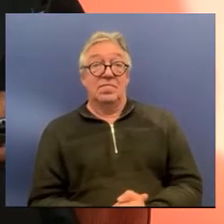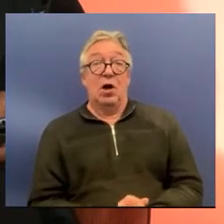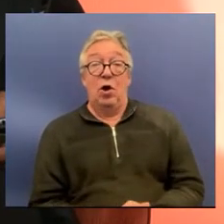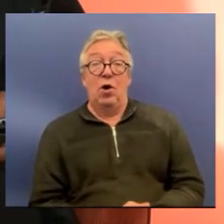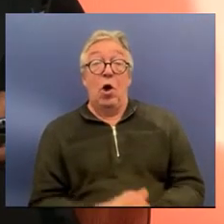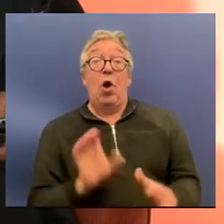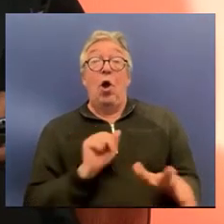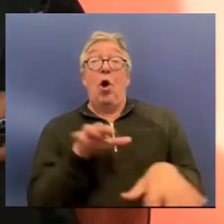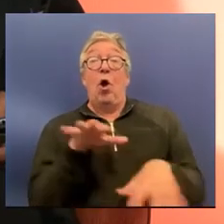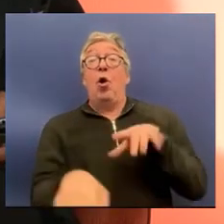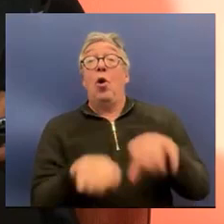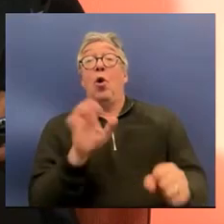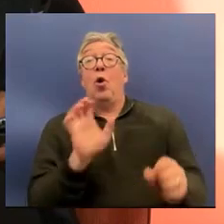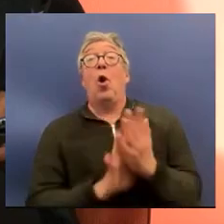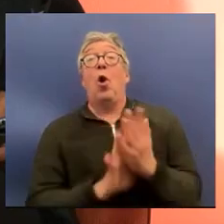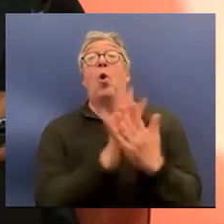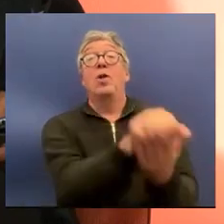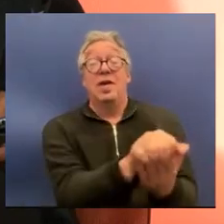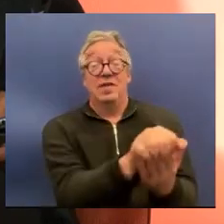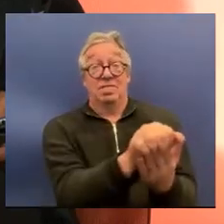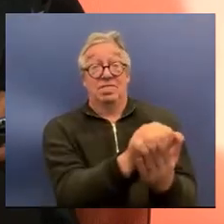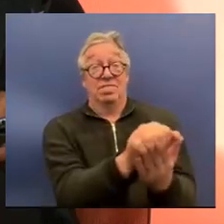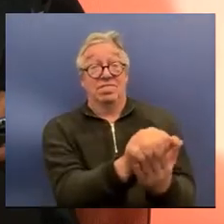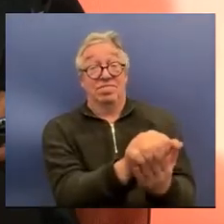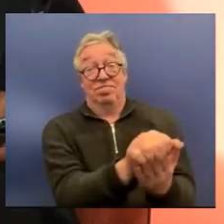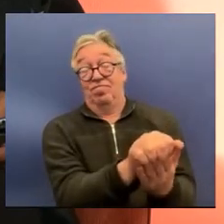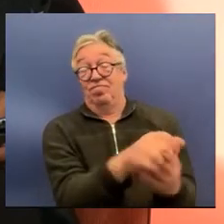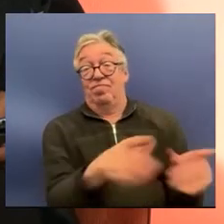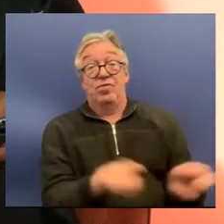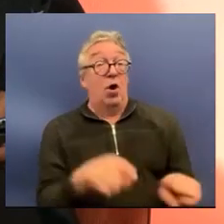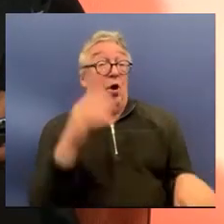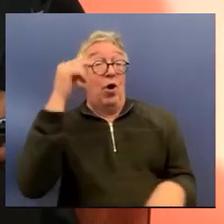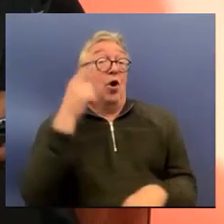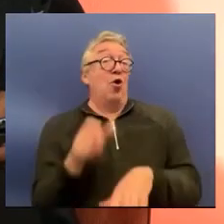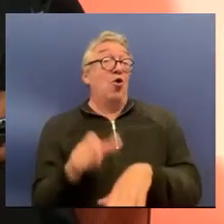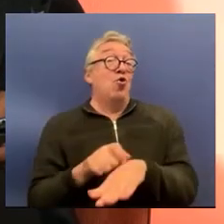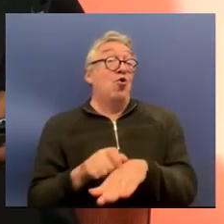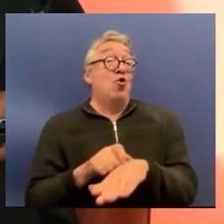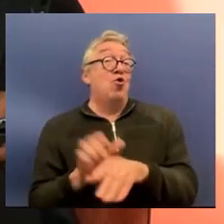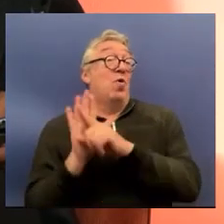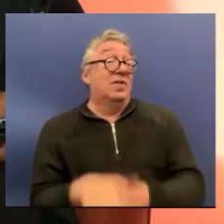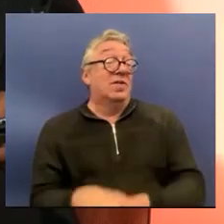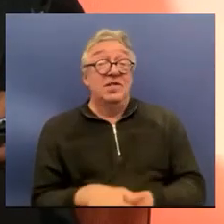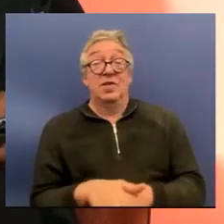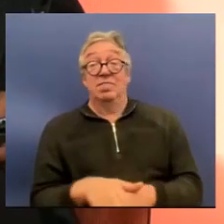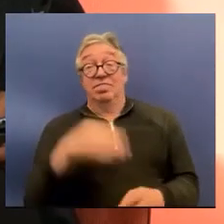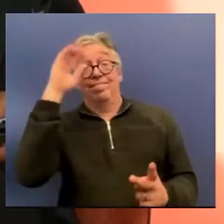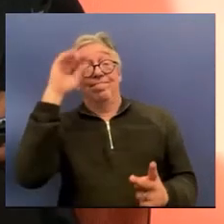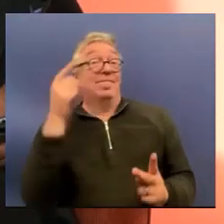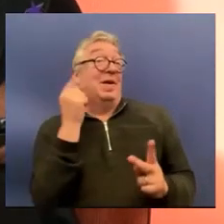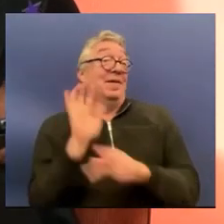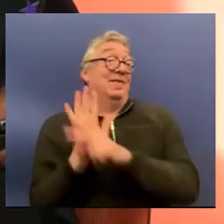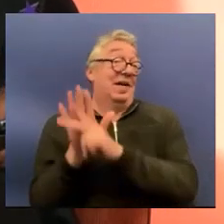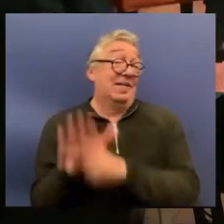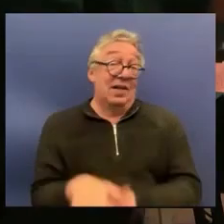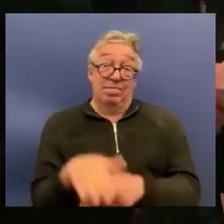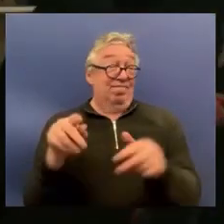yeah. As is, you know, racism, sexism, you know, the whole thing comes up, yes.